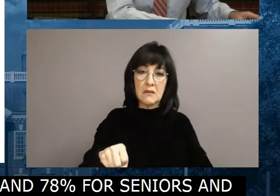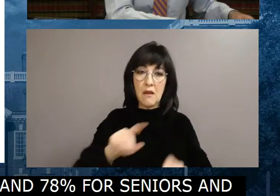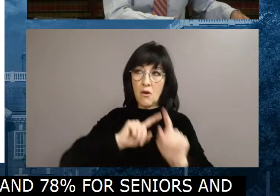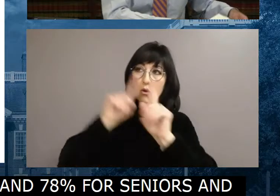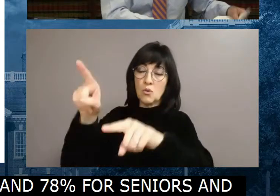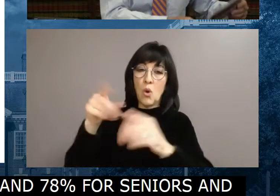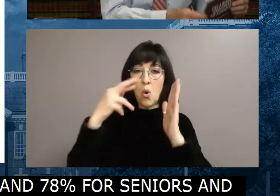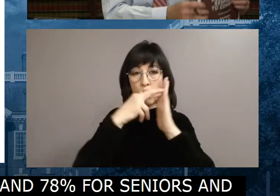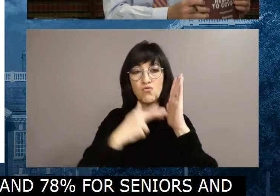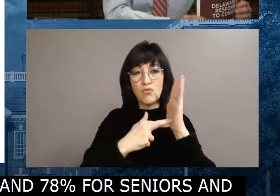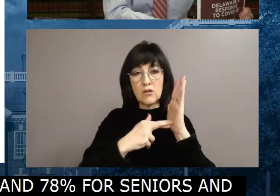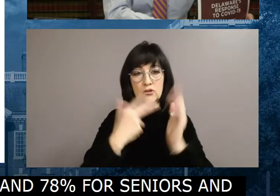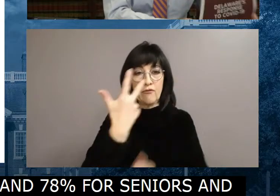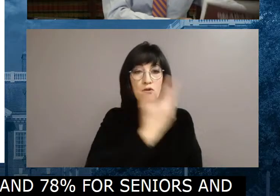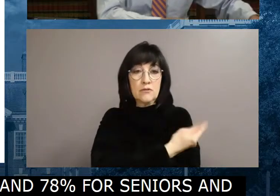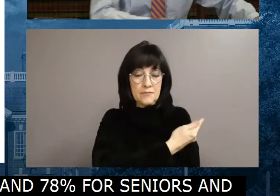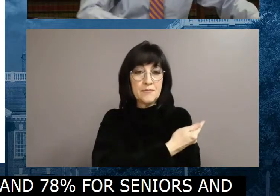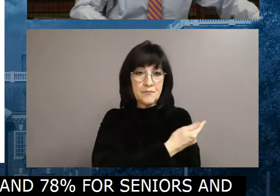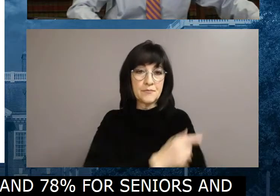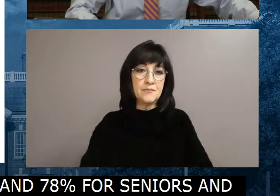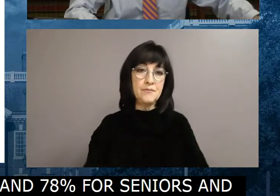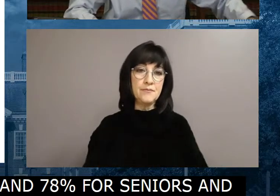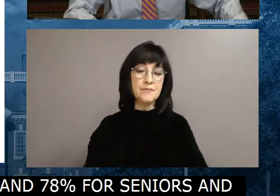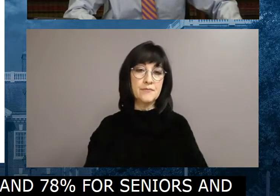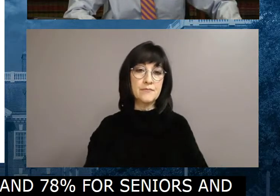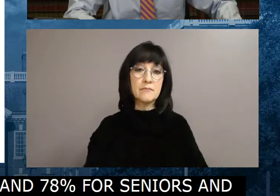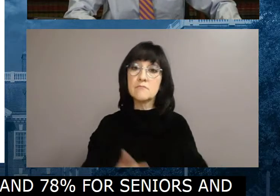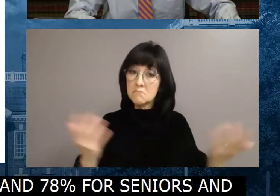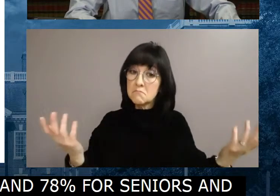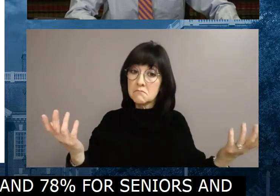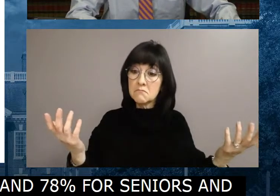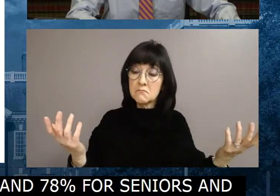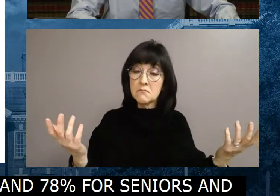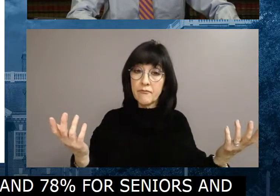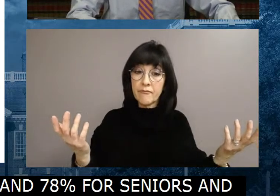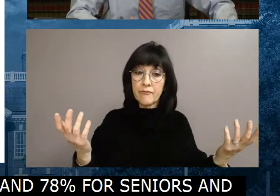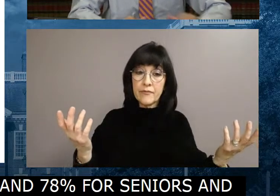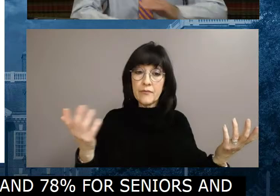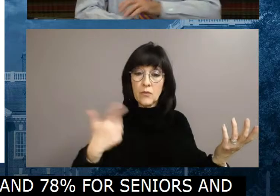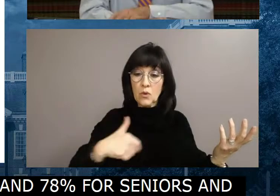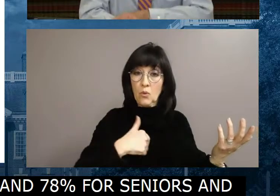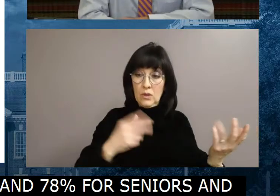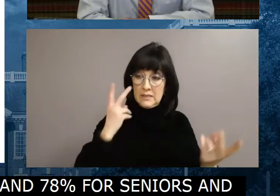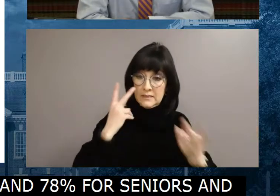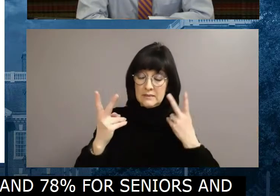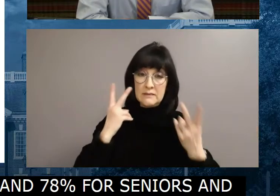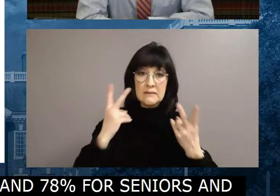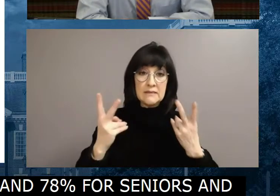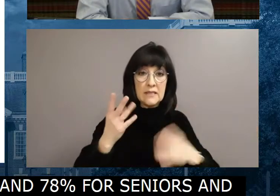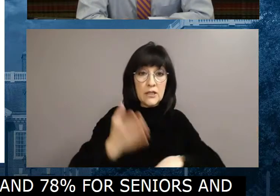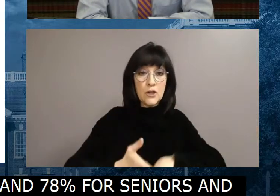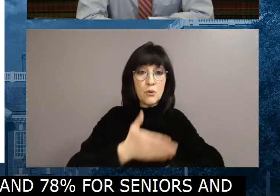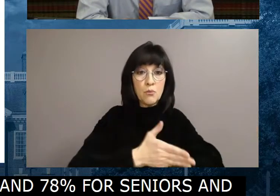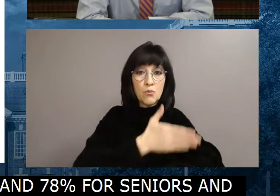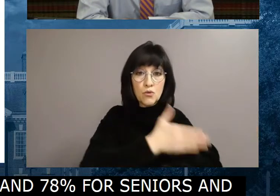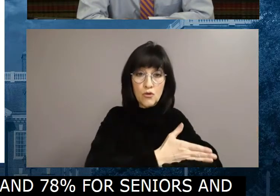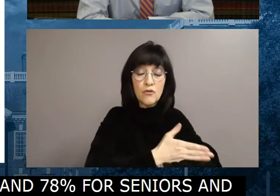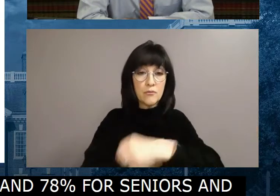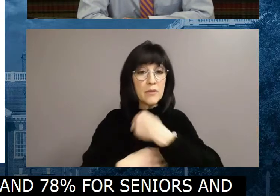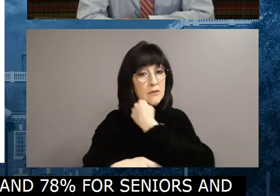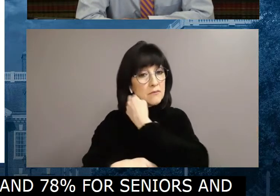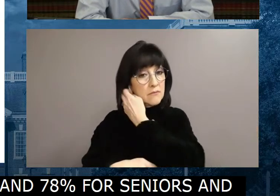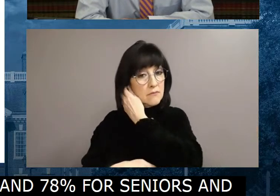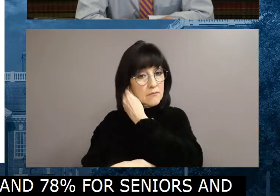Because of the improvements that we've seen over the last several weeks, despite some of